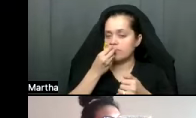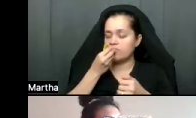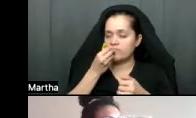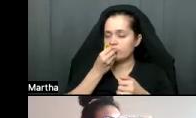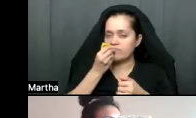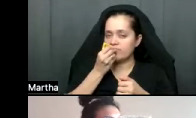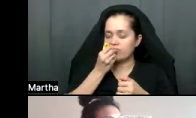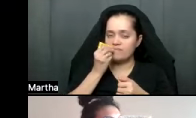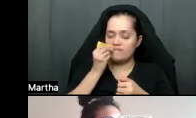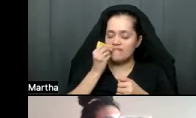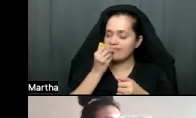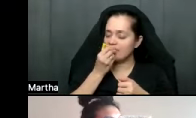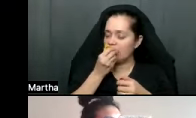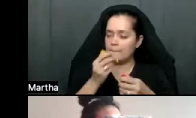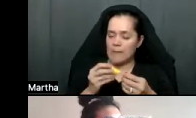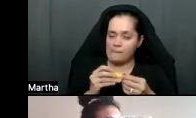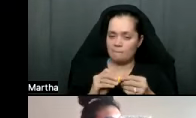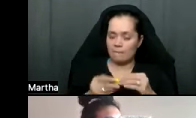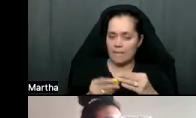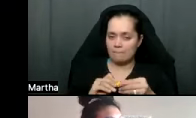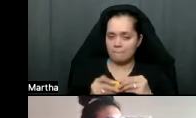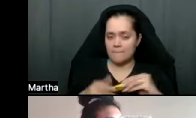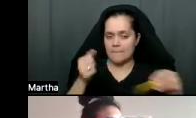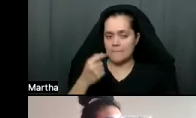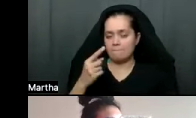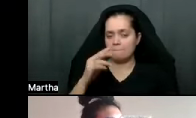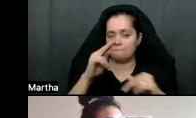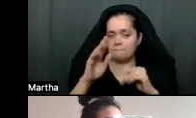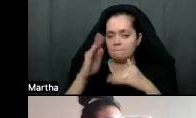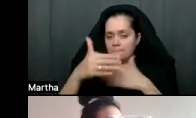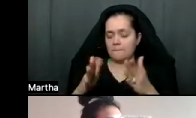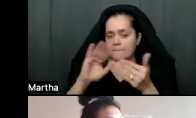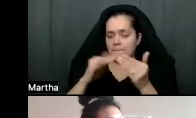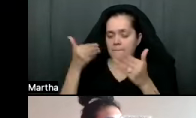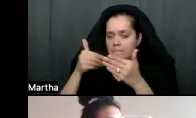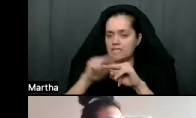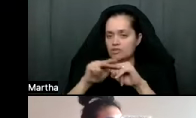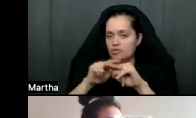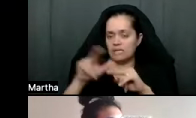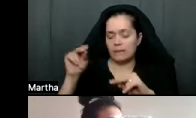block in the city next to railroad tracks? Well, again, of course not.